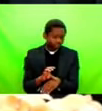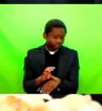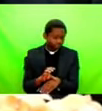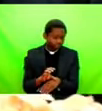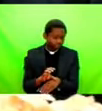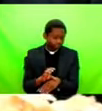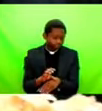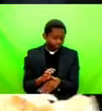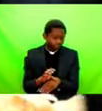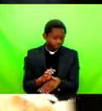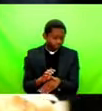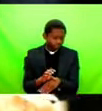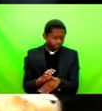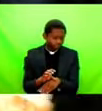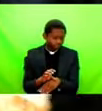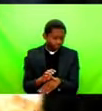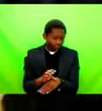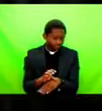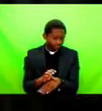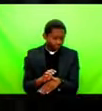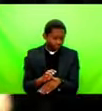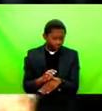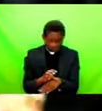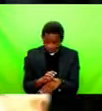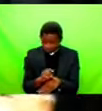asori seche mu krafo